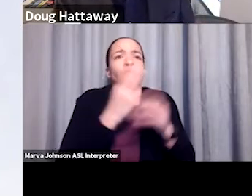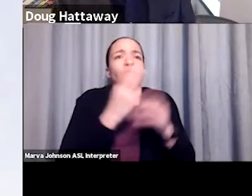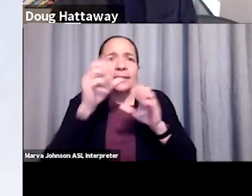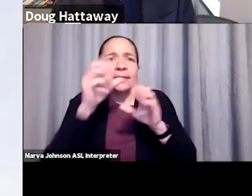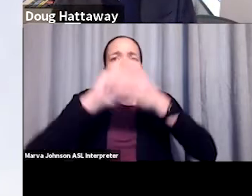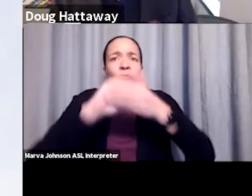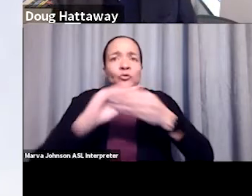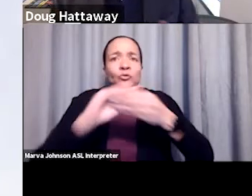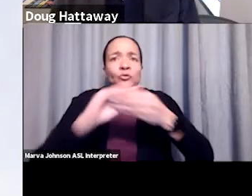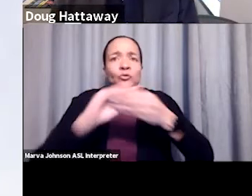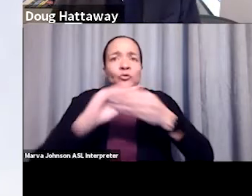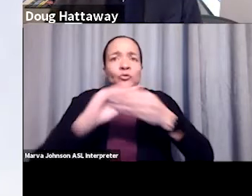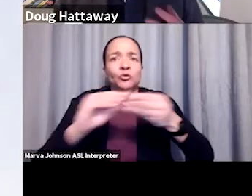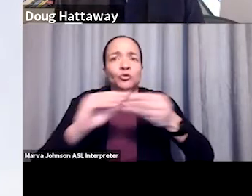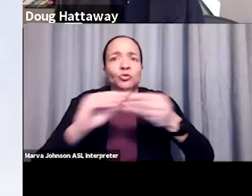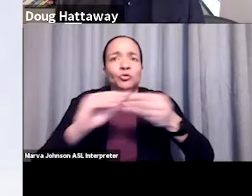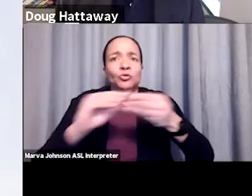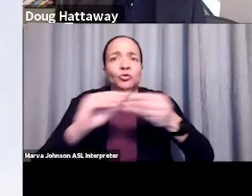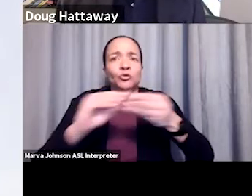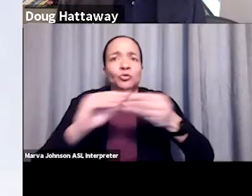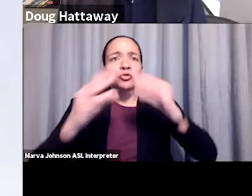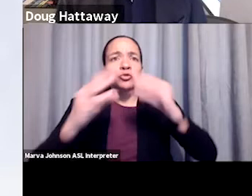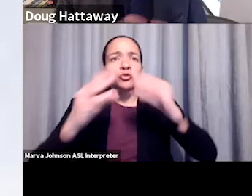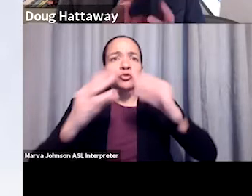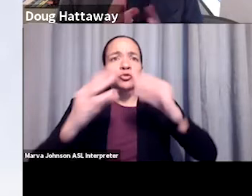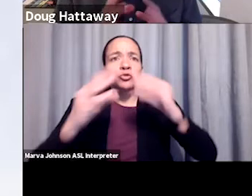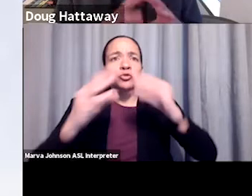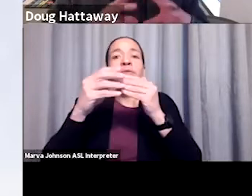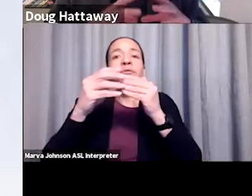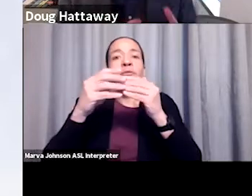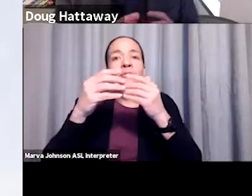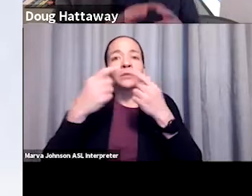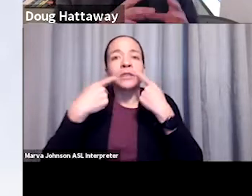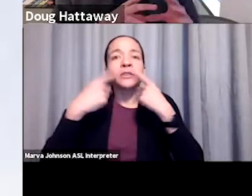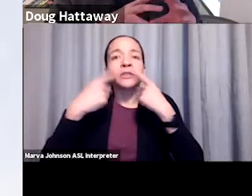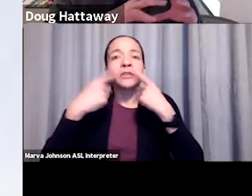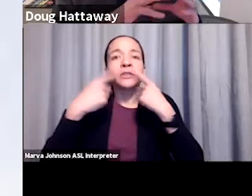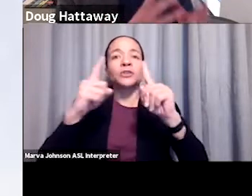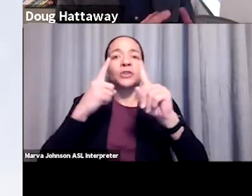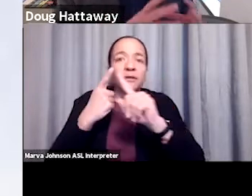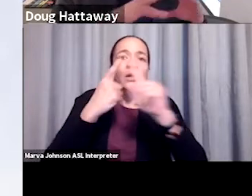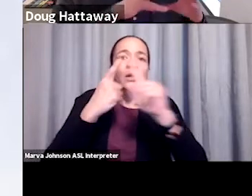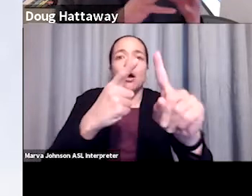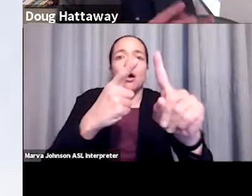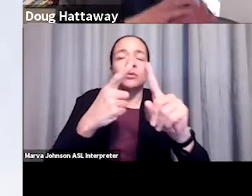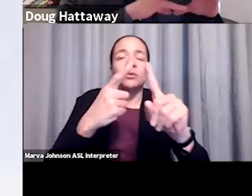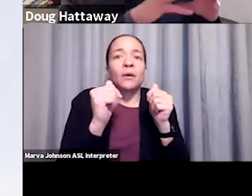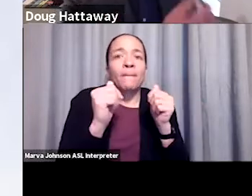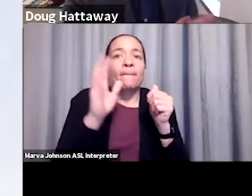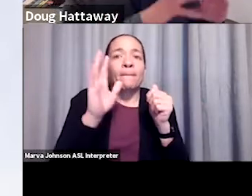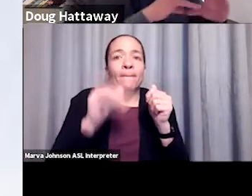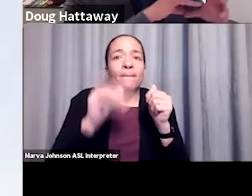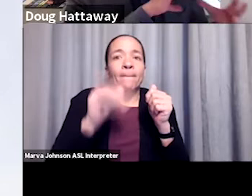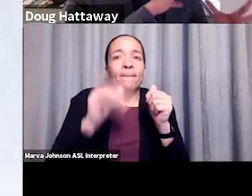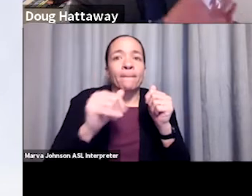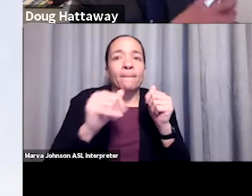achieve ambitious goals for people on the planet. That's what we do every day. And around strategy, we draw from communication strategy, marketing,